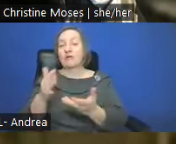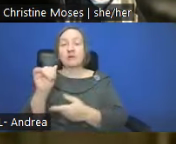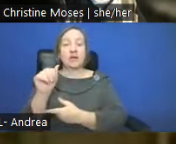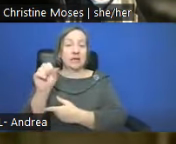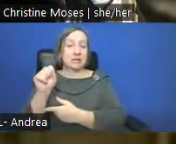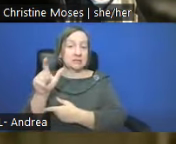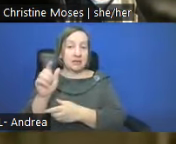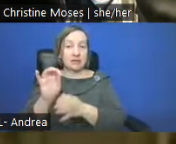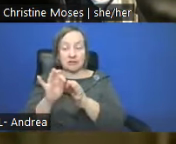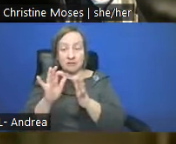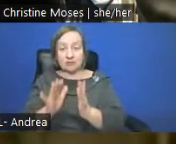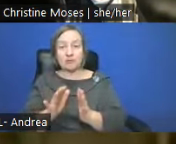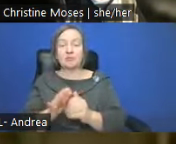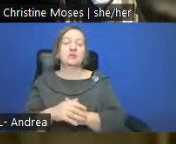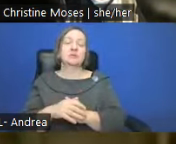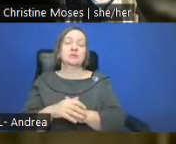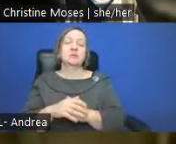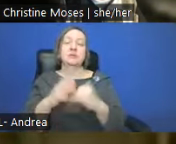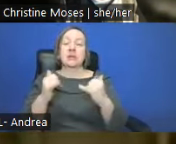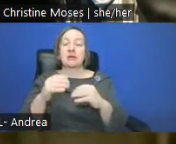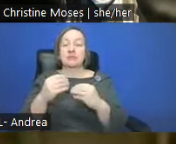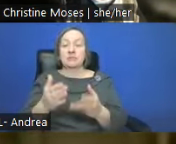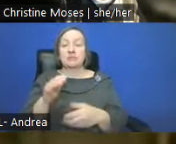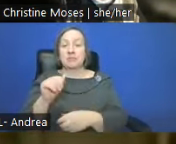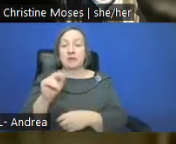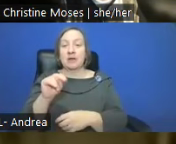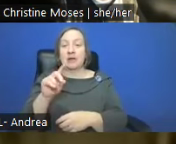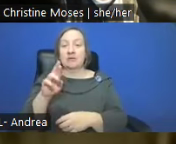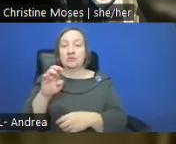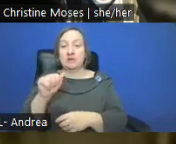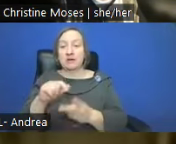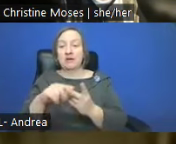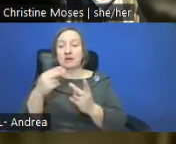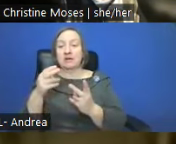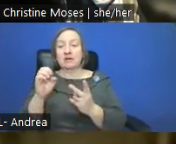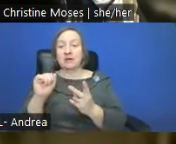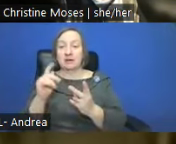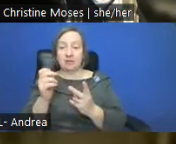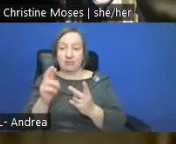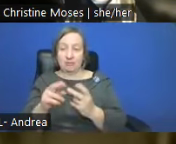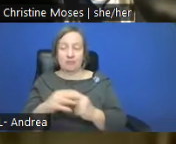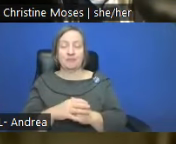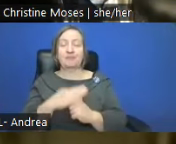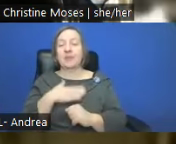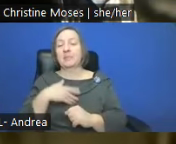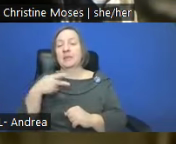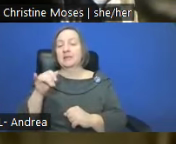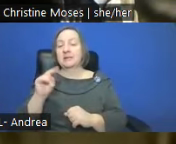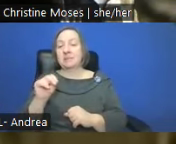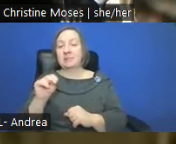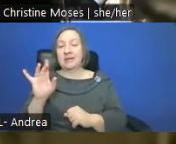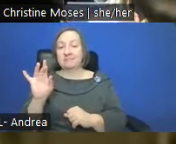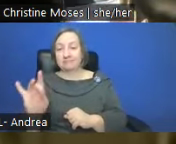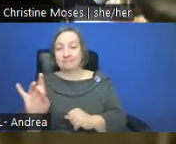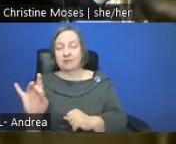ASL interpretation, which is being provided by Andrea and Heather. Please pin their feed to